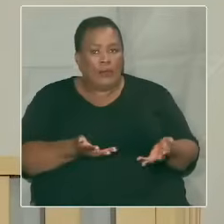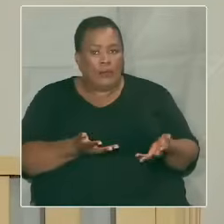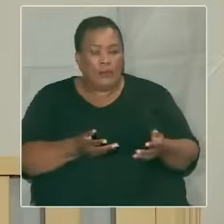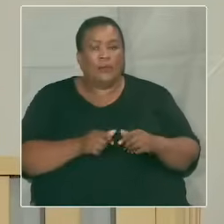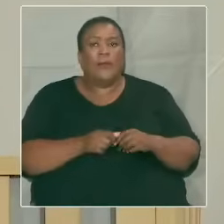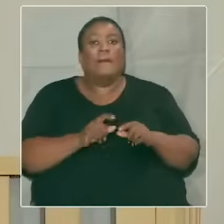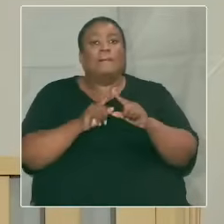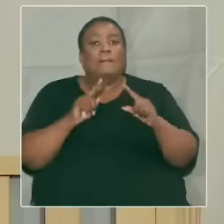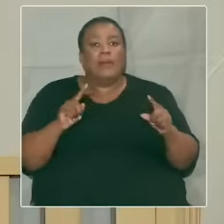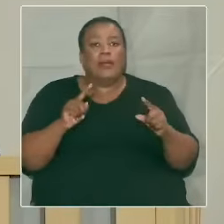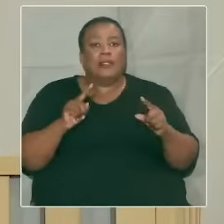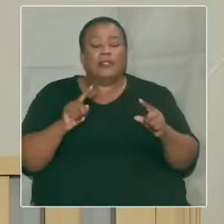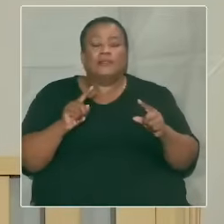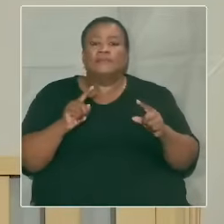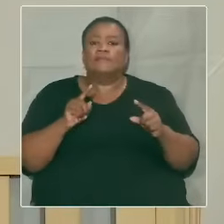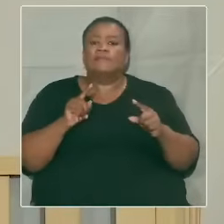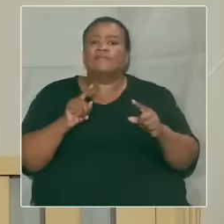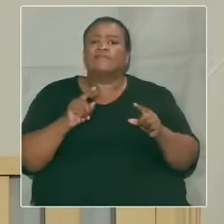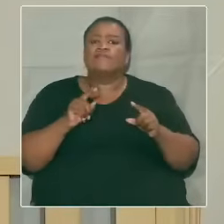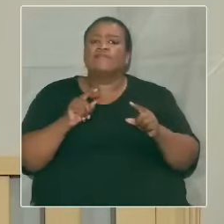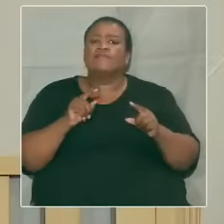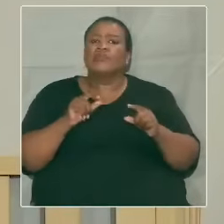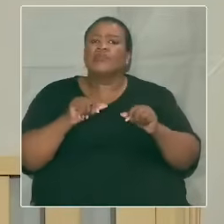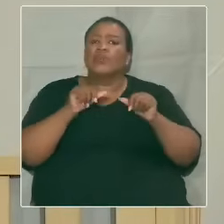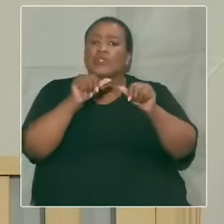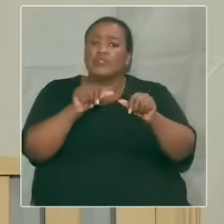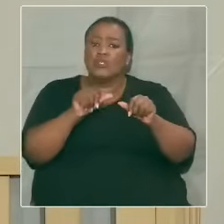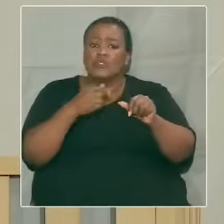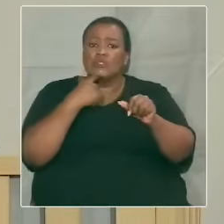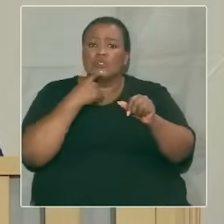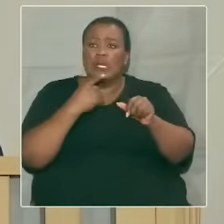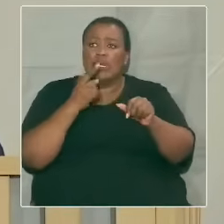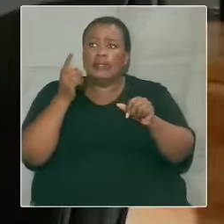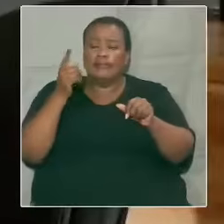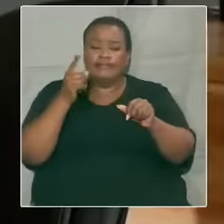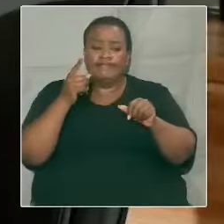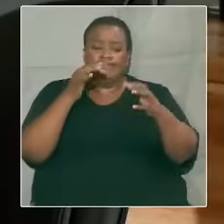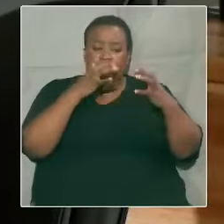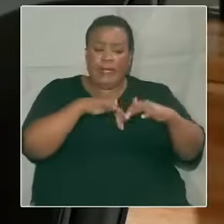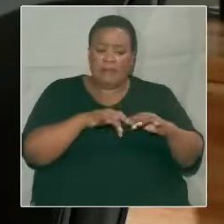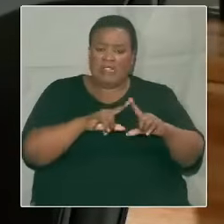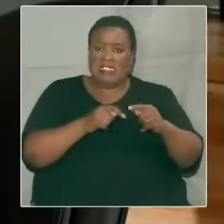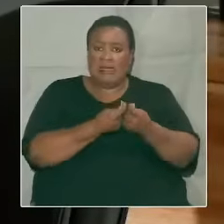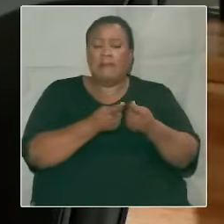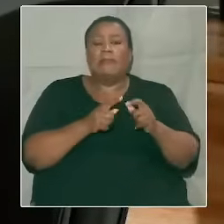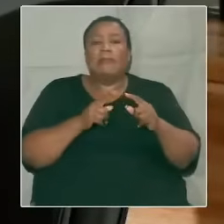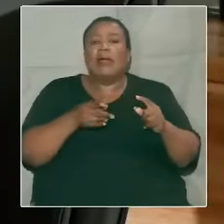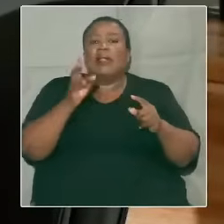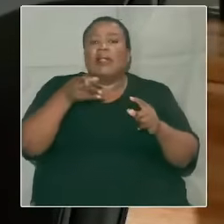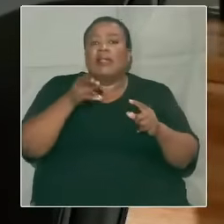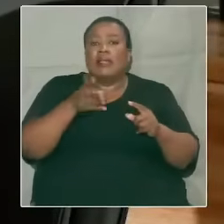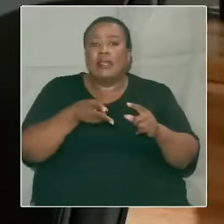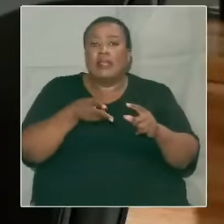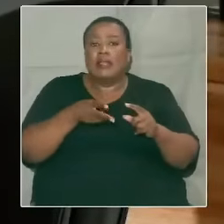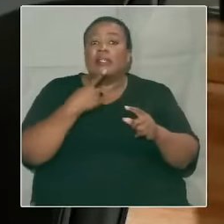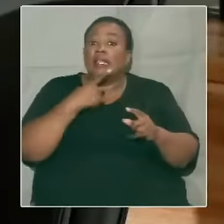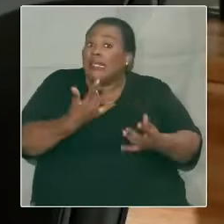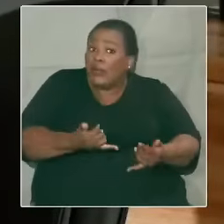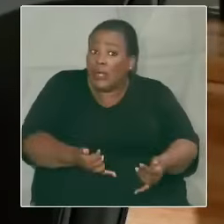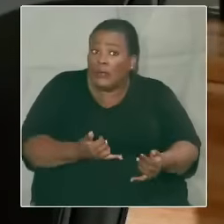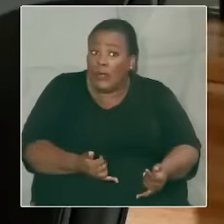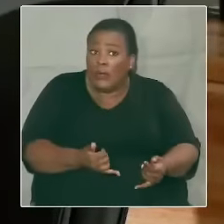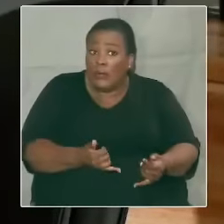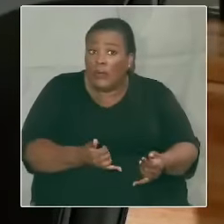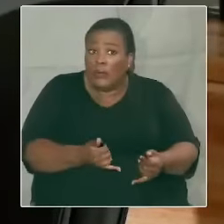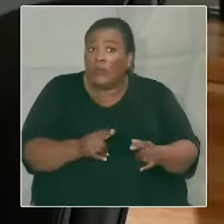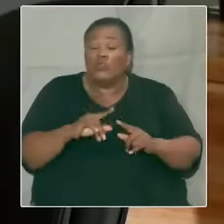But to go further to say disband, but then after saying disband, then you go further to say now,